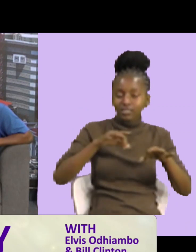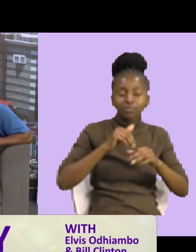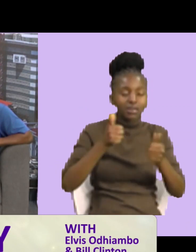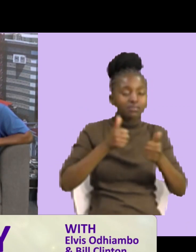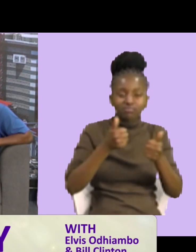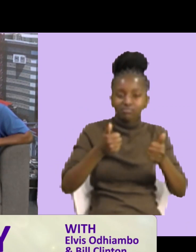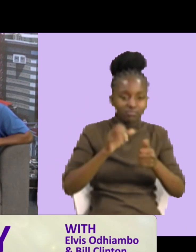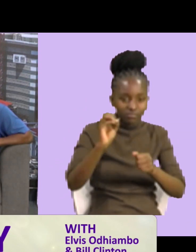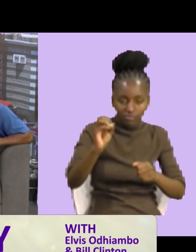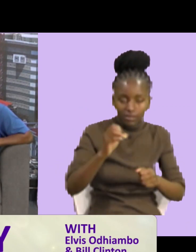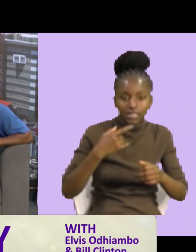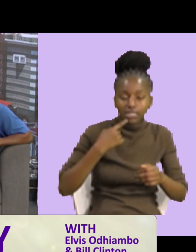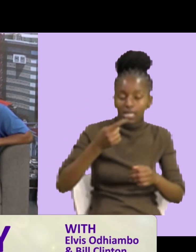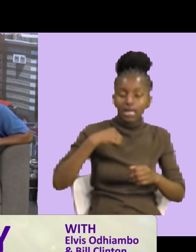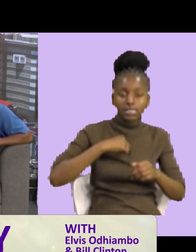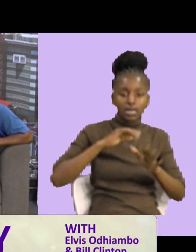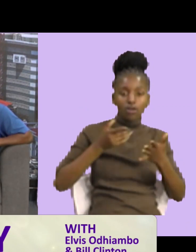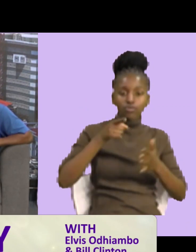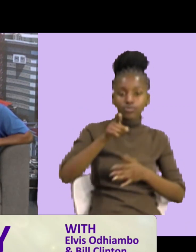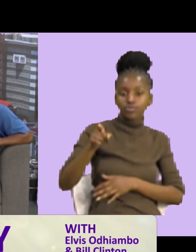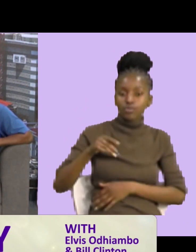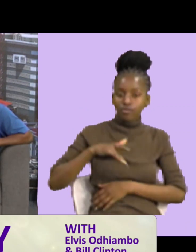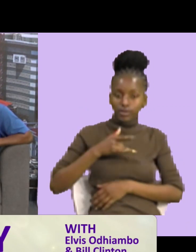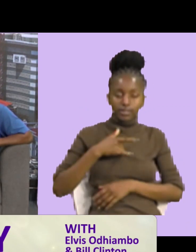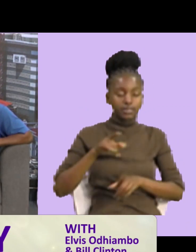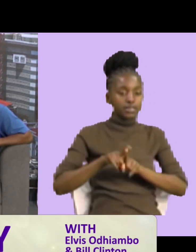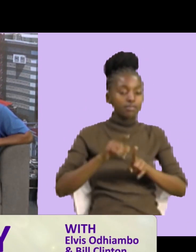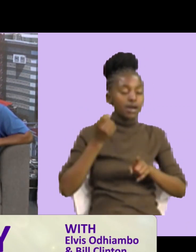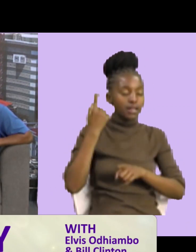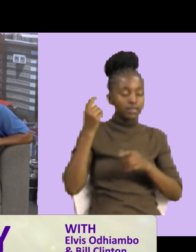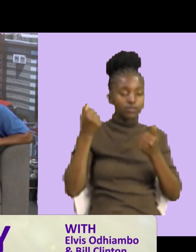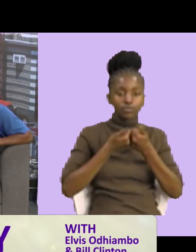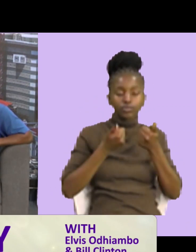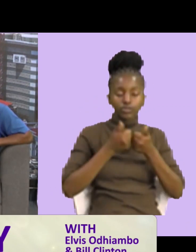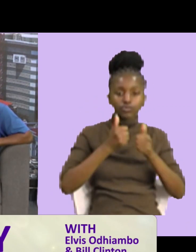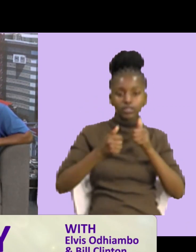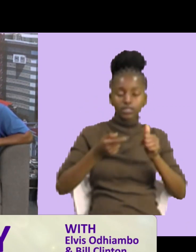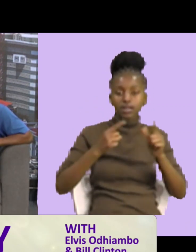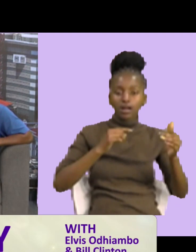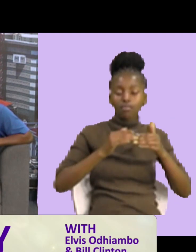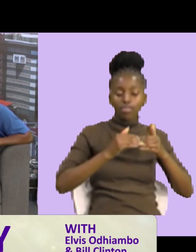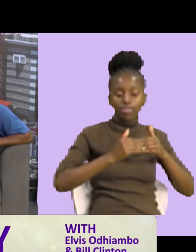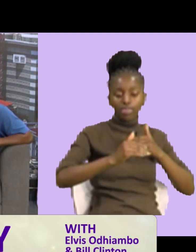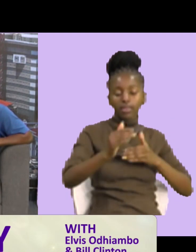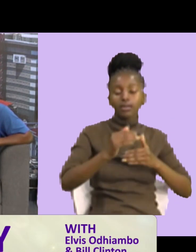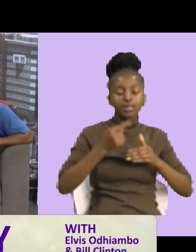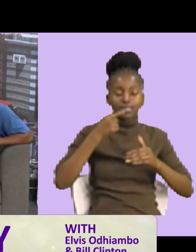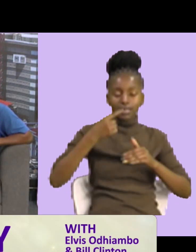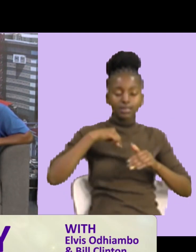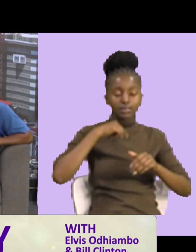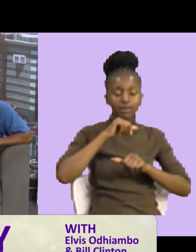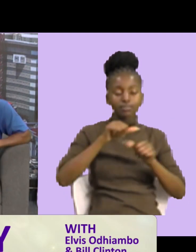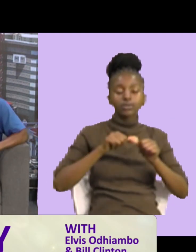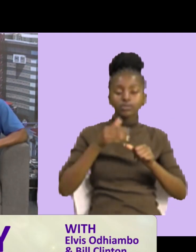fan? How do you feel and how do you understand? The games coming up ahead. How is United so far?